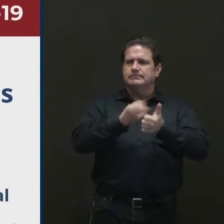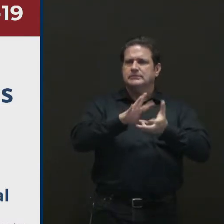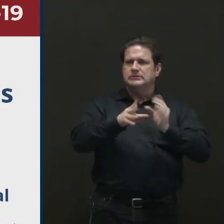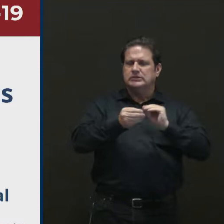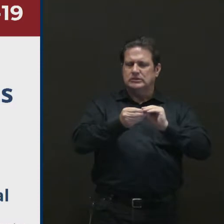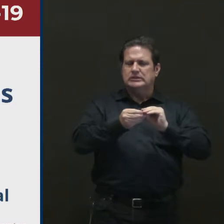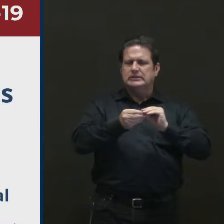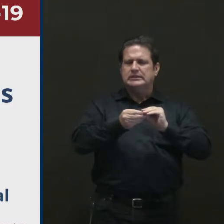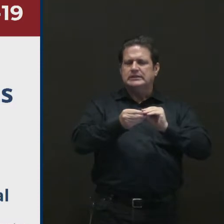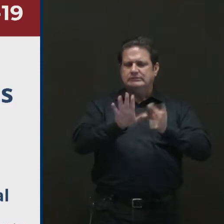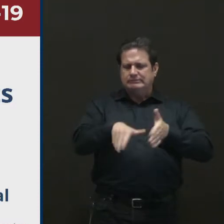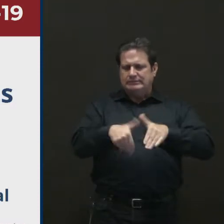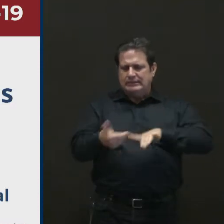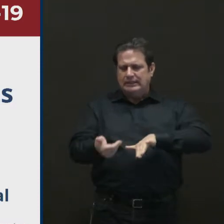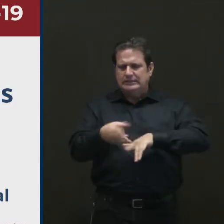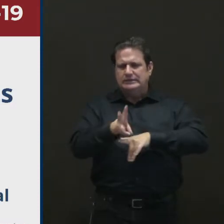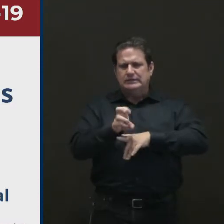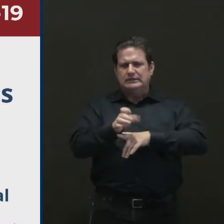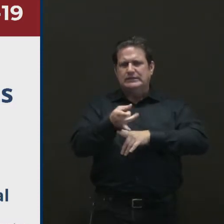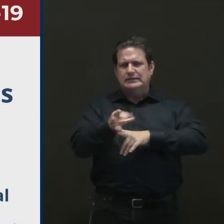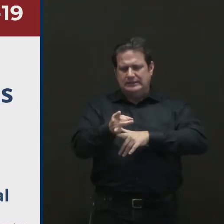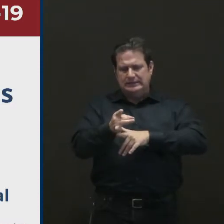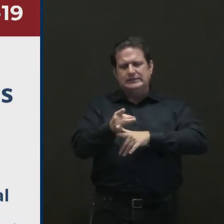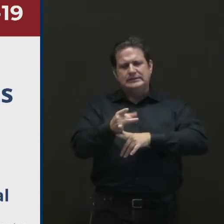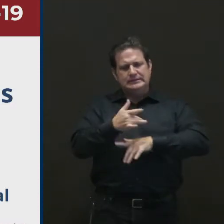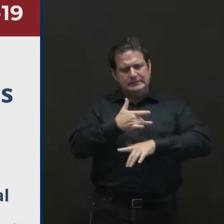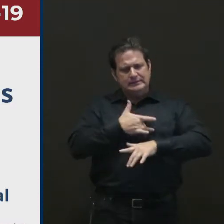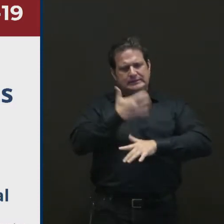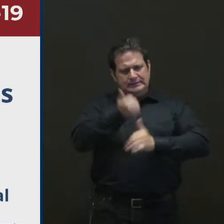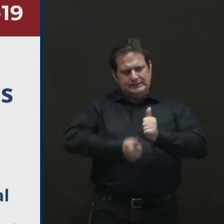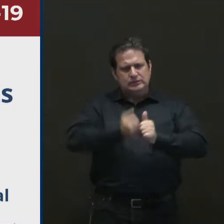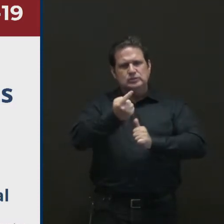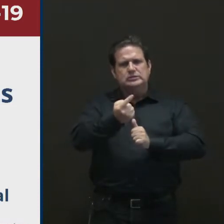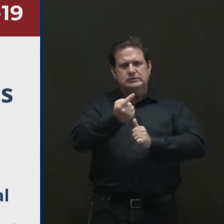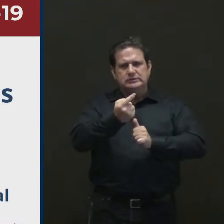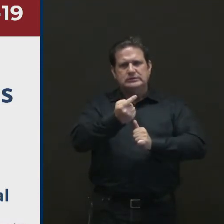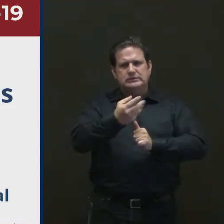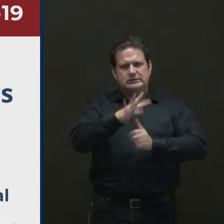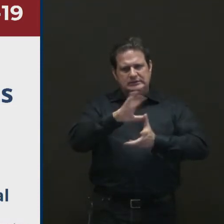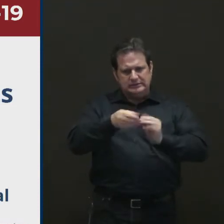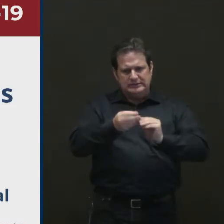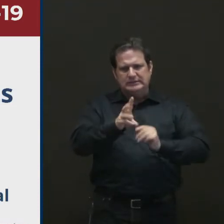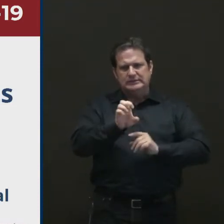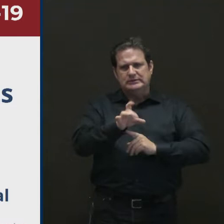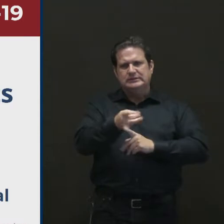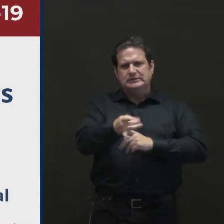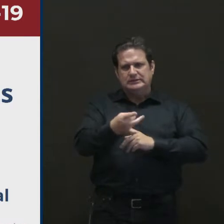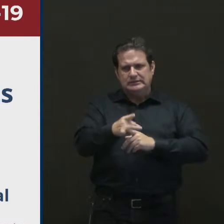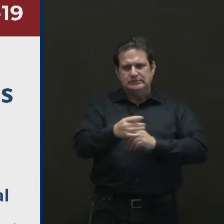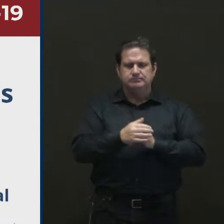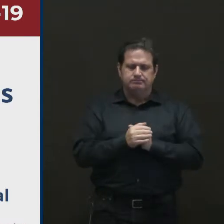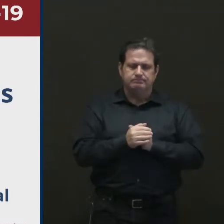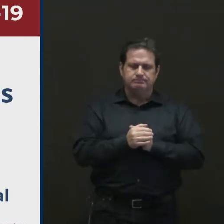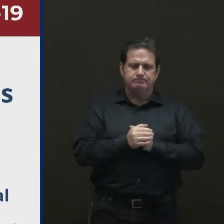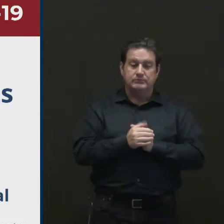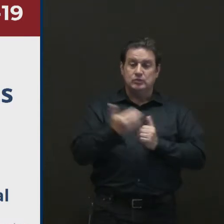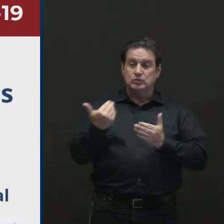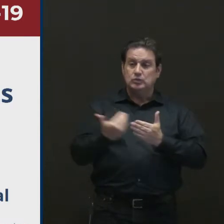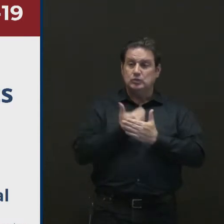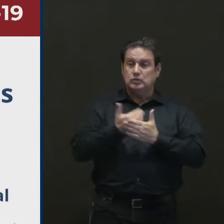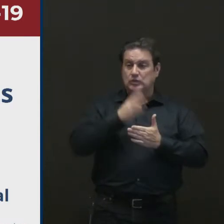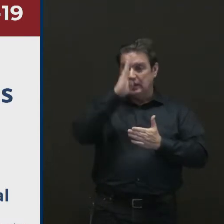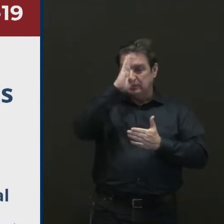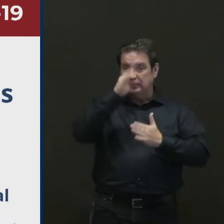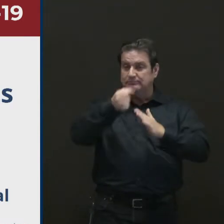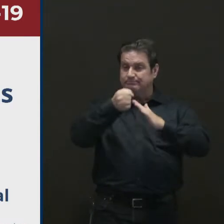lost. Everyone is obviously precious to us and to the family members there. Hospitalizations have ticked